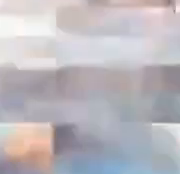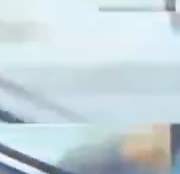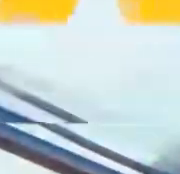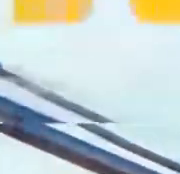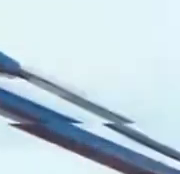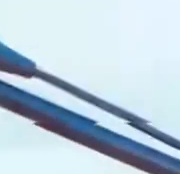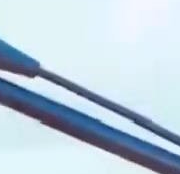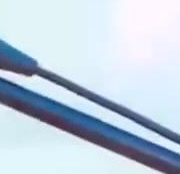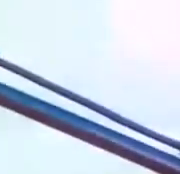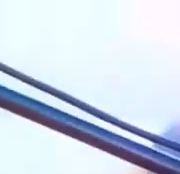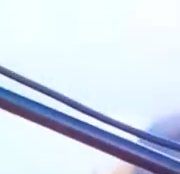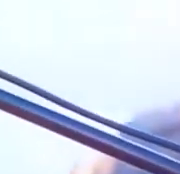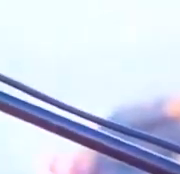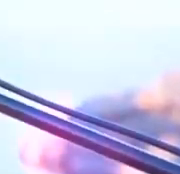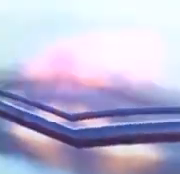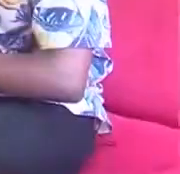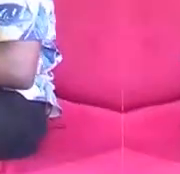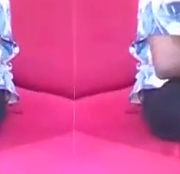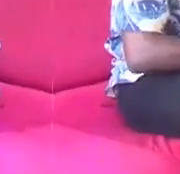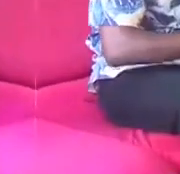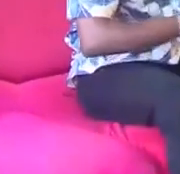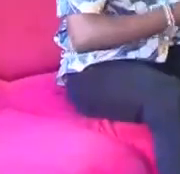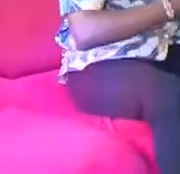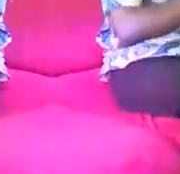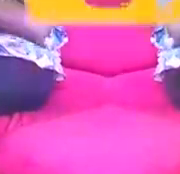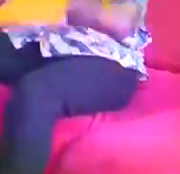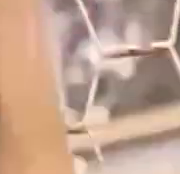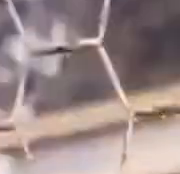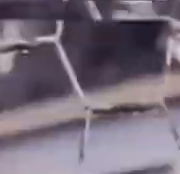yeah, you don't have to hold back for anything or